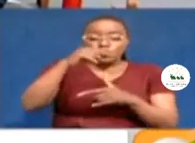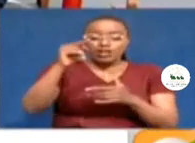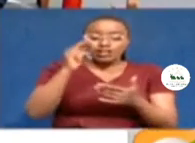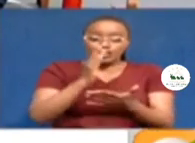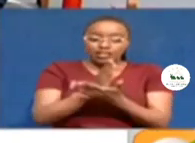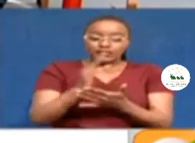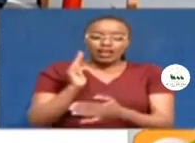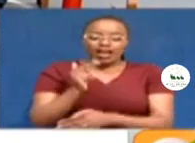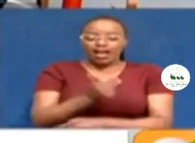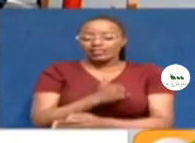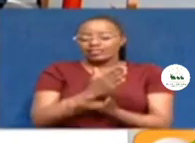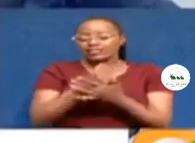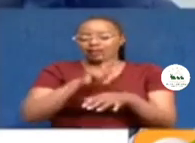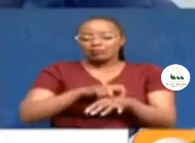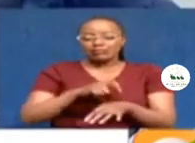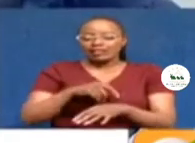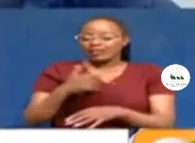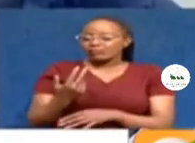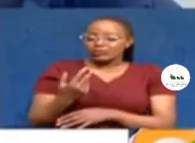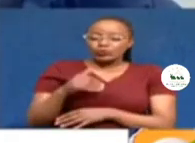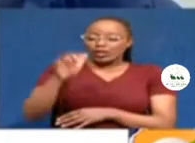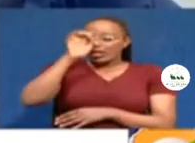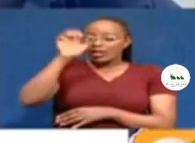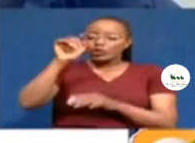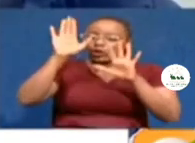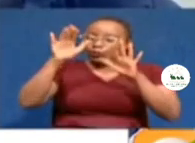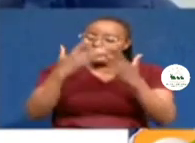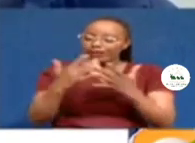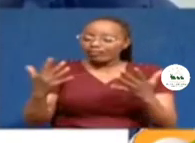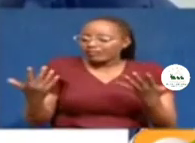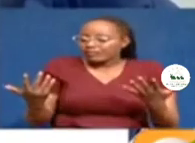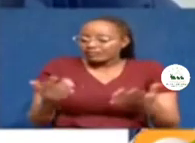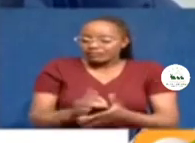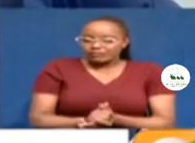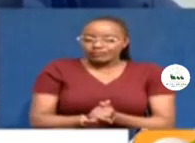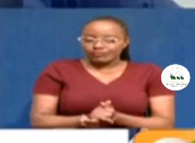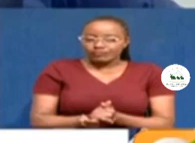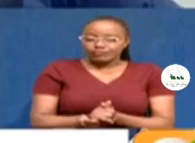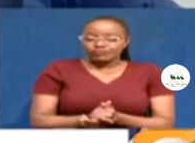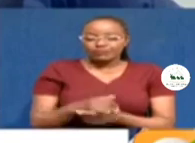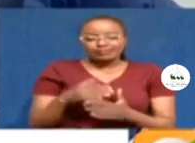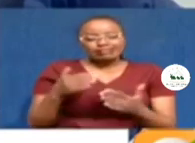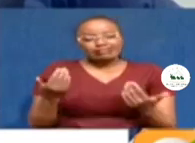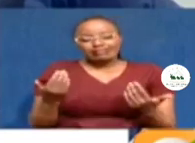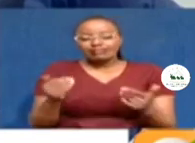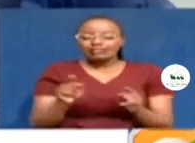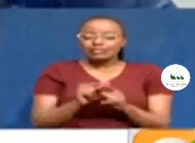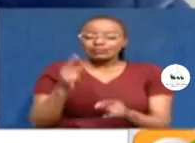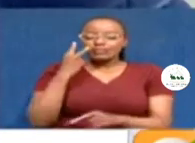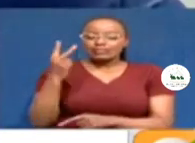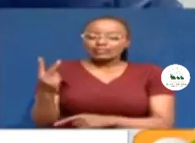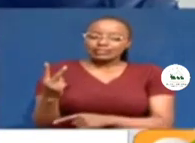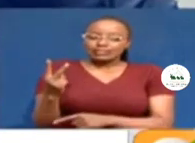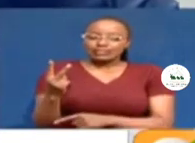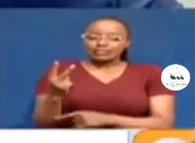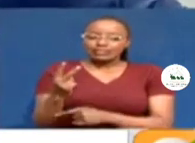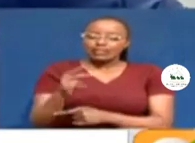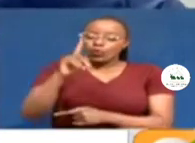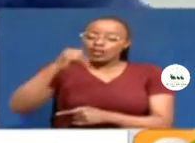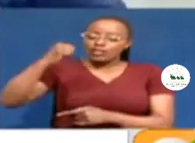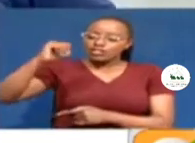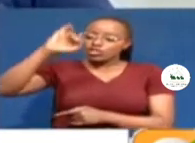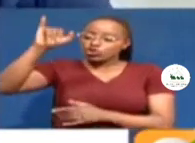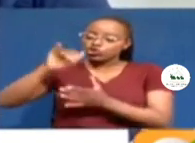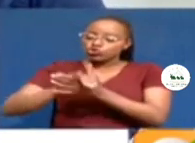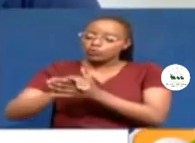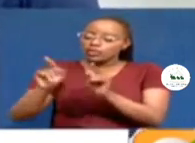so myopic sometimes. We are so myopic. And Dr. Barrett, let me ask you this. It looks like that one side of